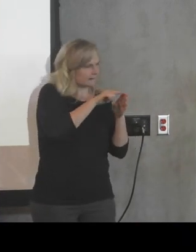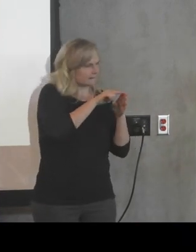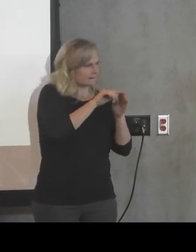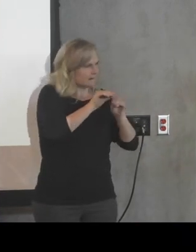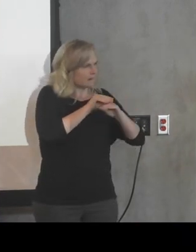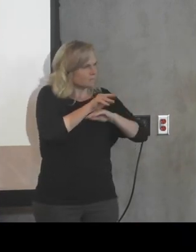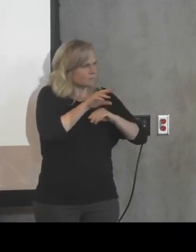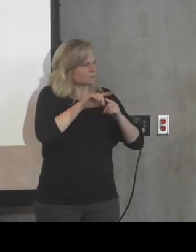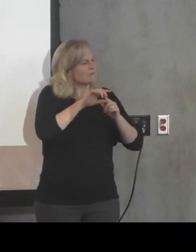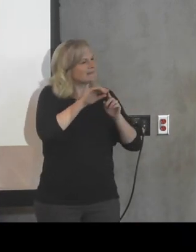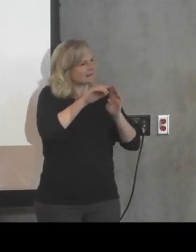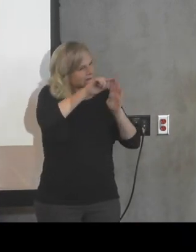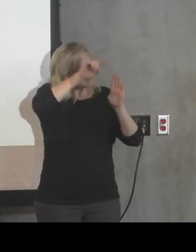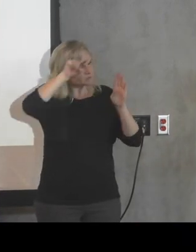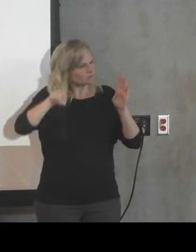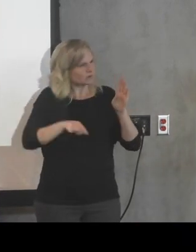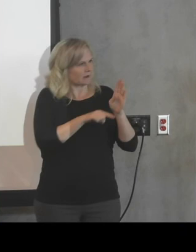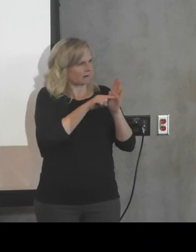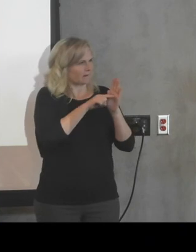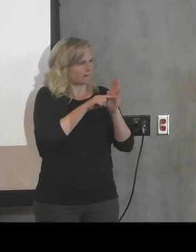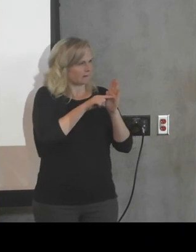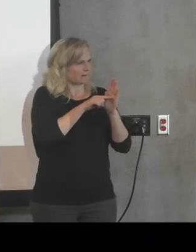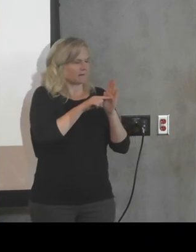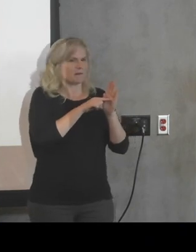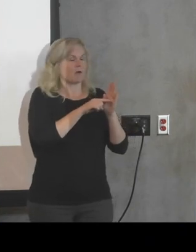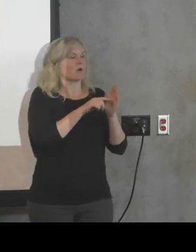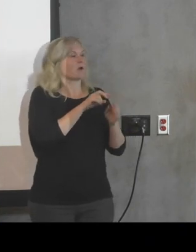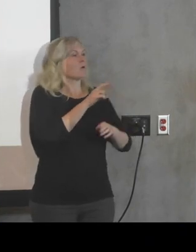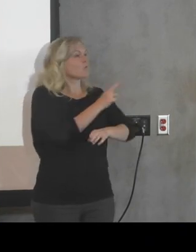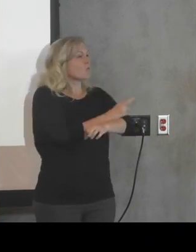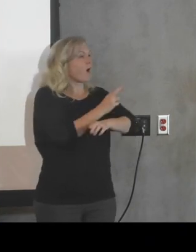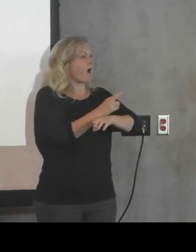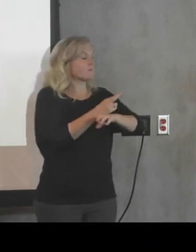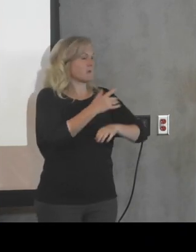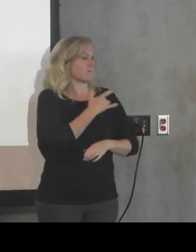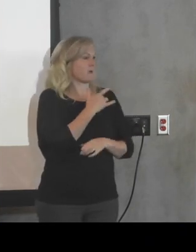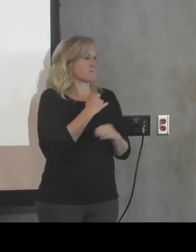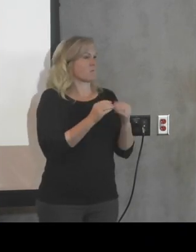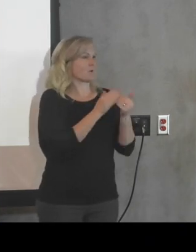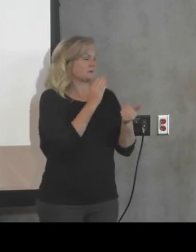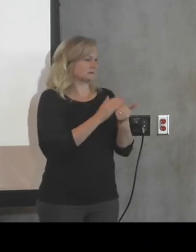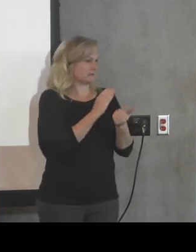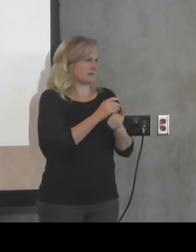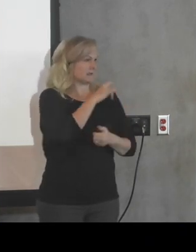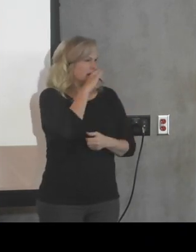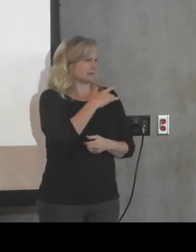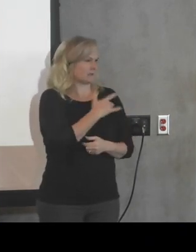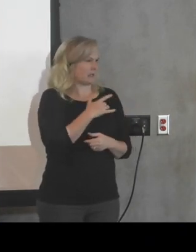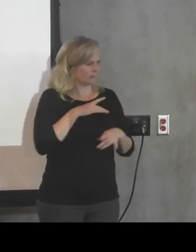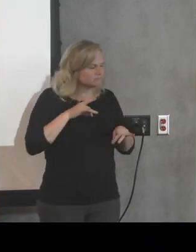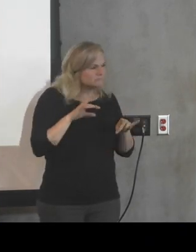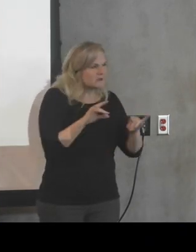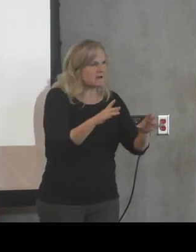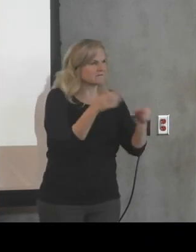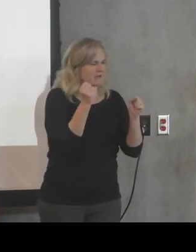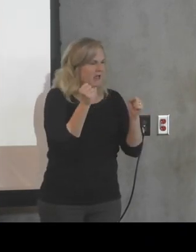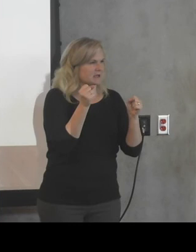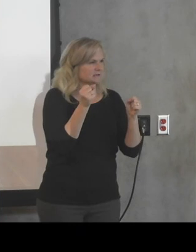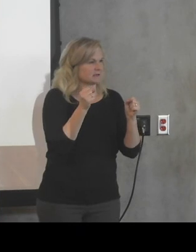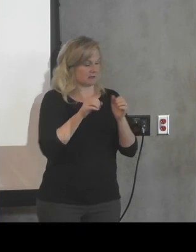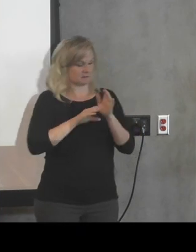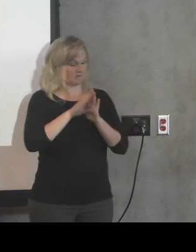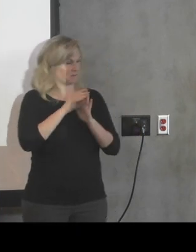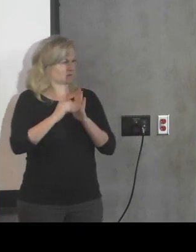Rhyming is usually said to be one of the easiest things. It's the first things that kids pick up. Typically, developing students pick it up